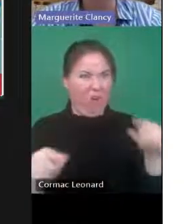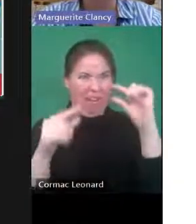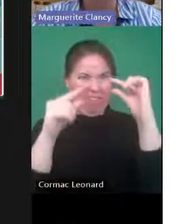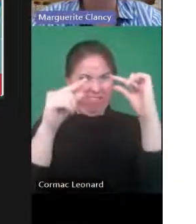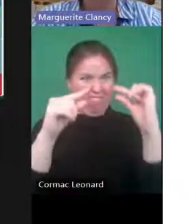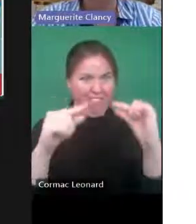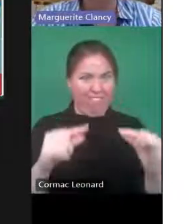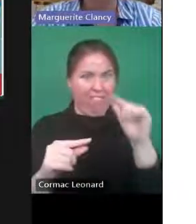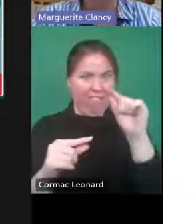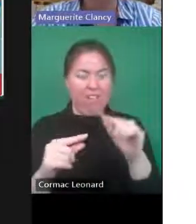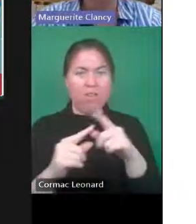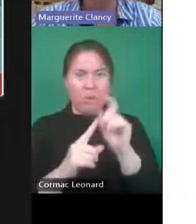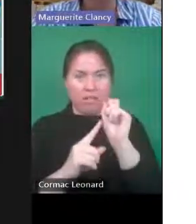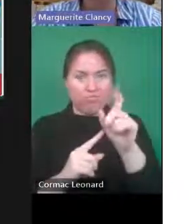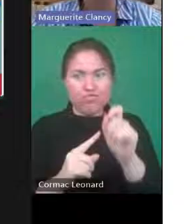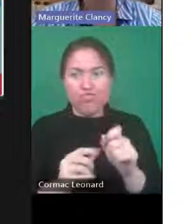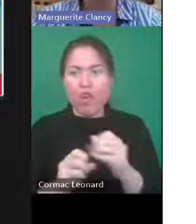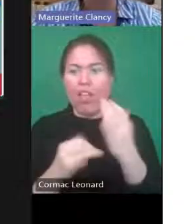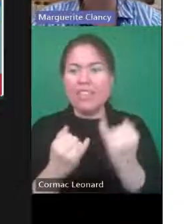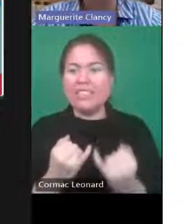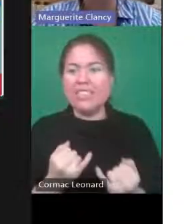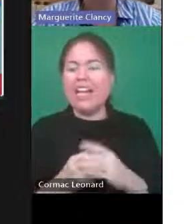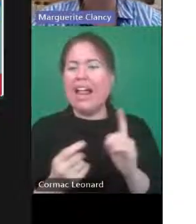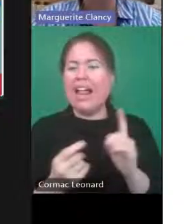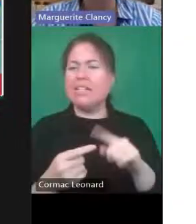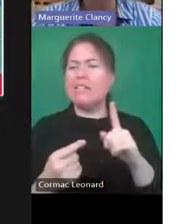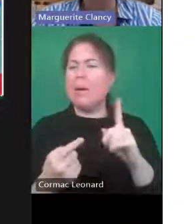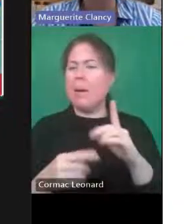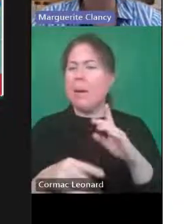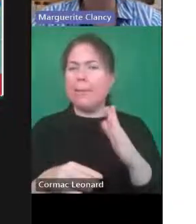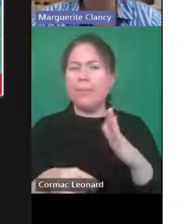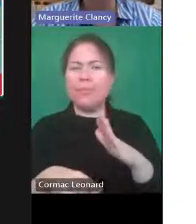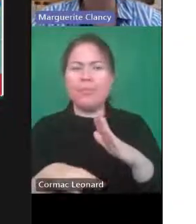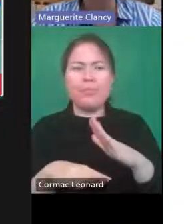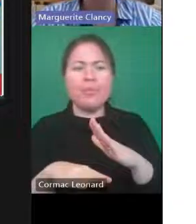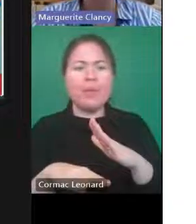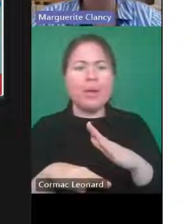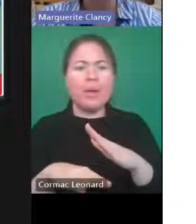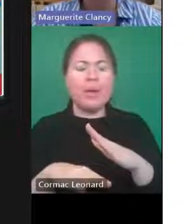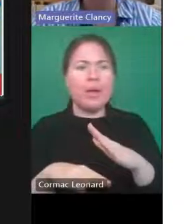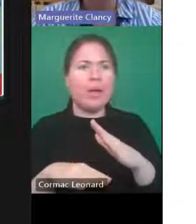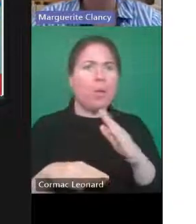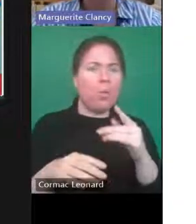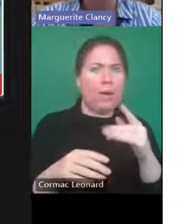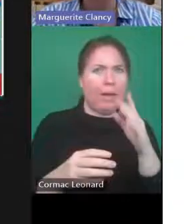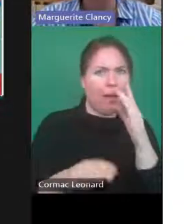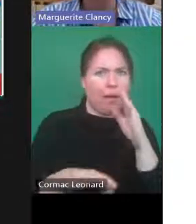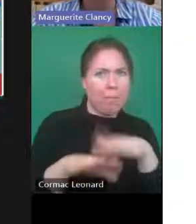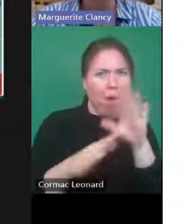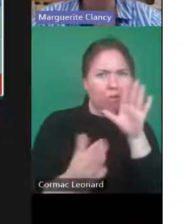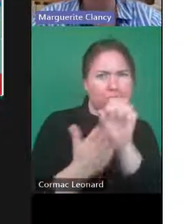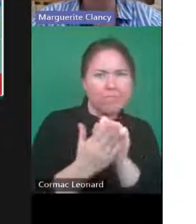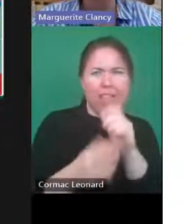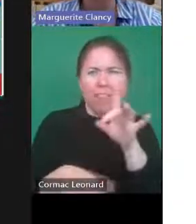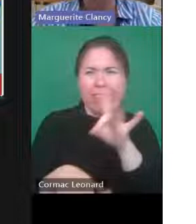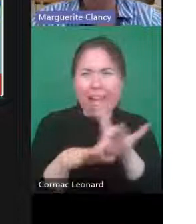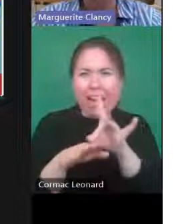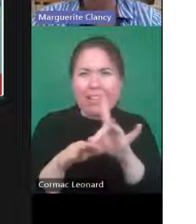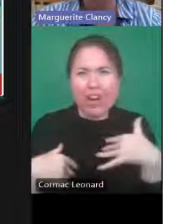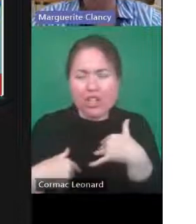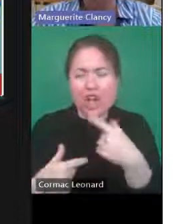services, it further informs the nature of the concerns that come into us, the complexity of